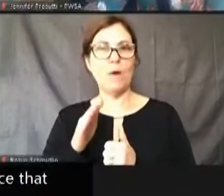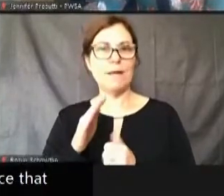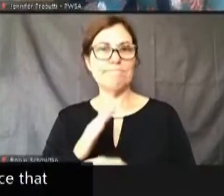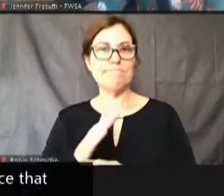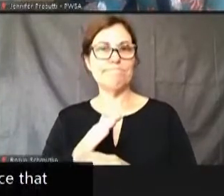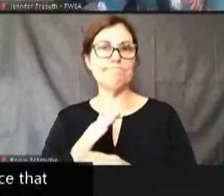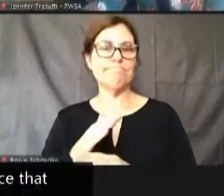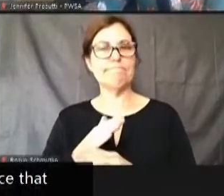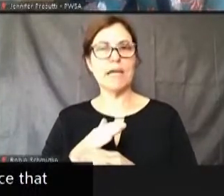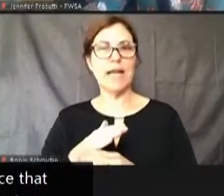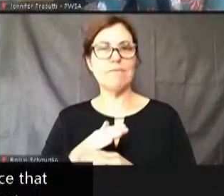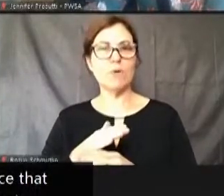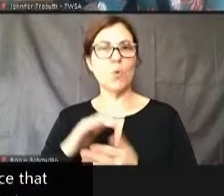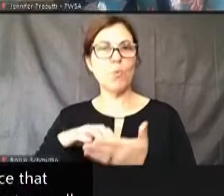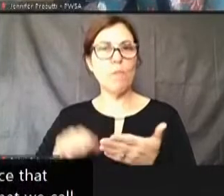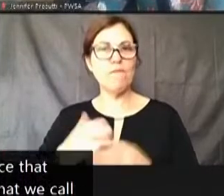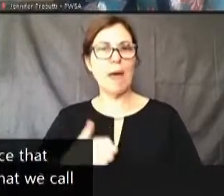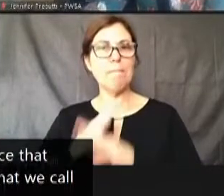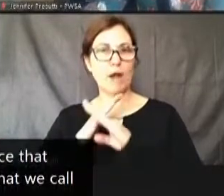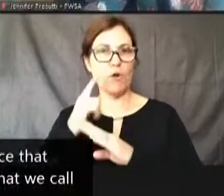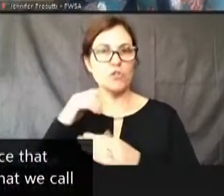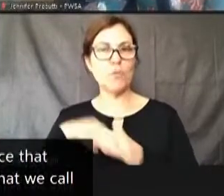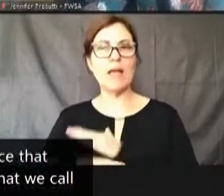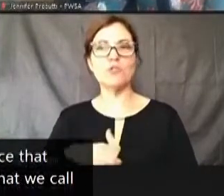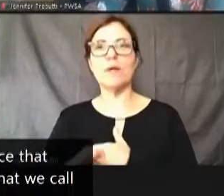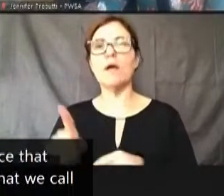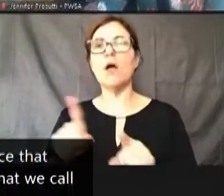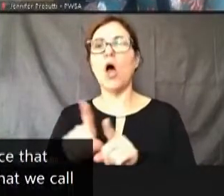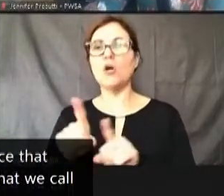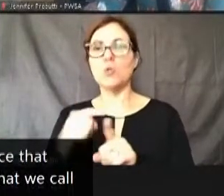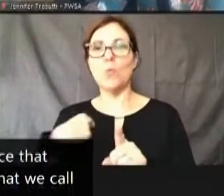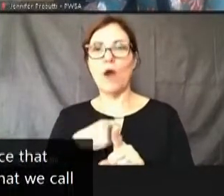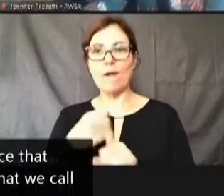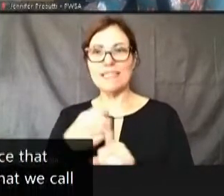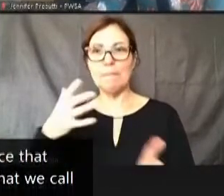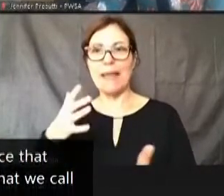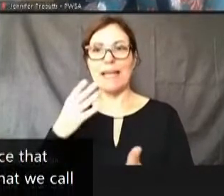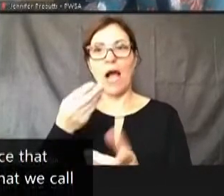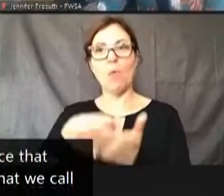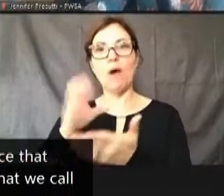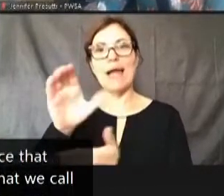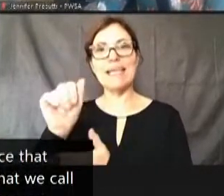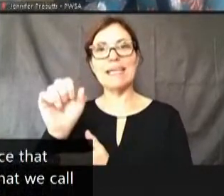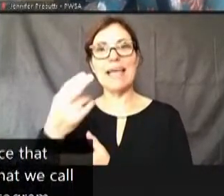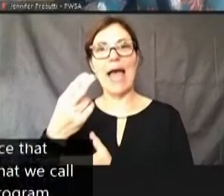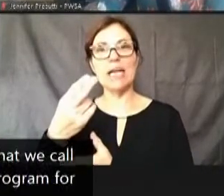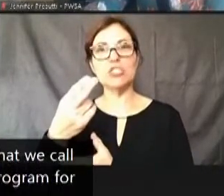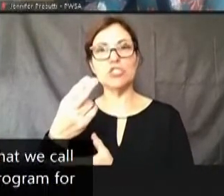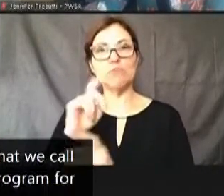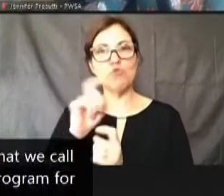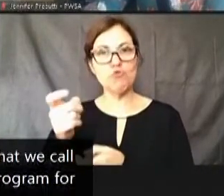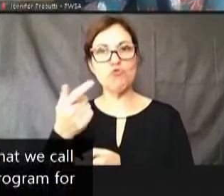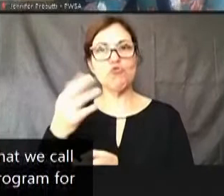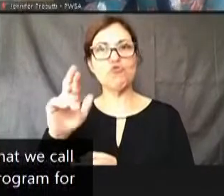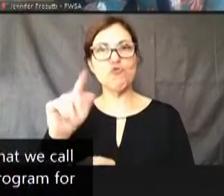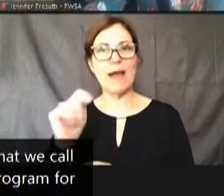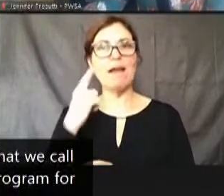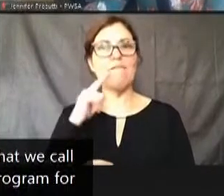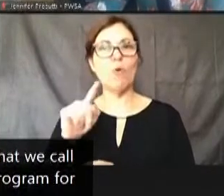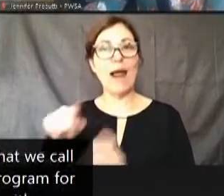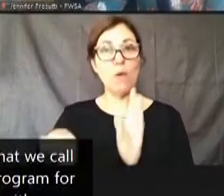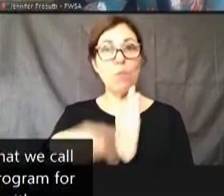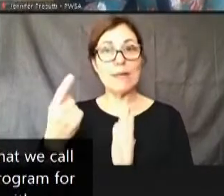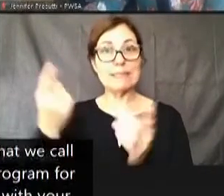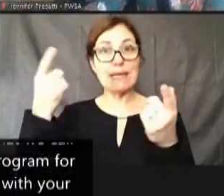expanding what we call our cash grant. It's our hardship assistance program for a one-time infusion of help to get caught up